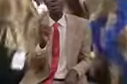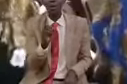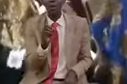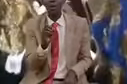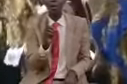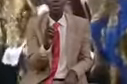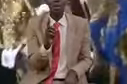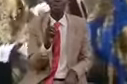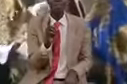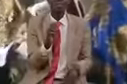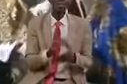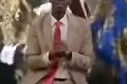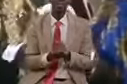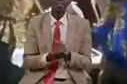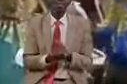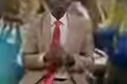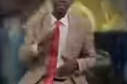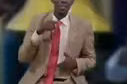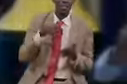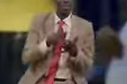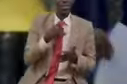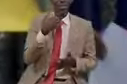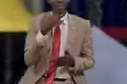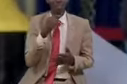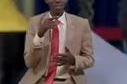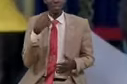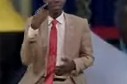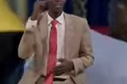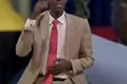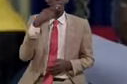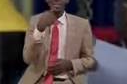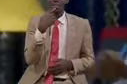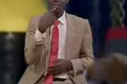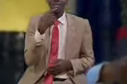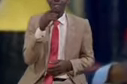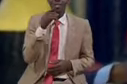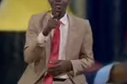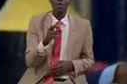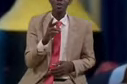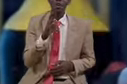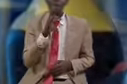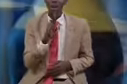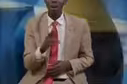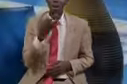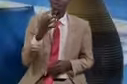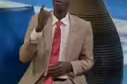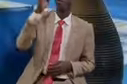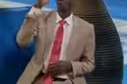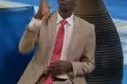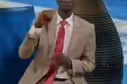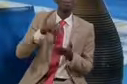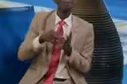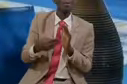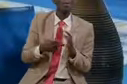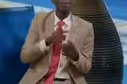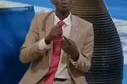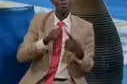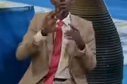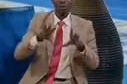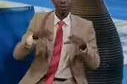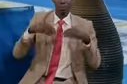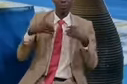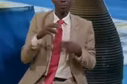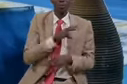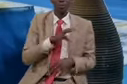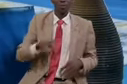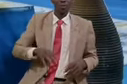Overcomers. It says, ye of God, when you give your life to Christ, when he reconciles you with God,